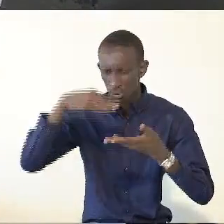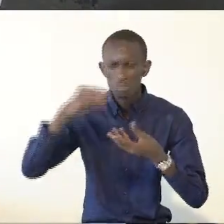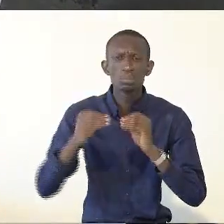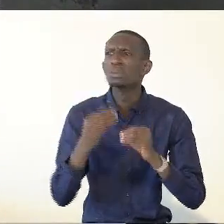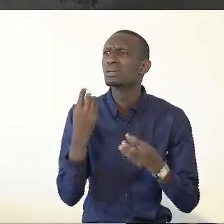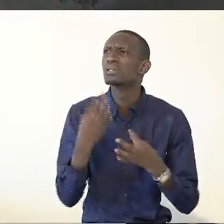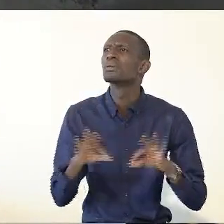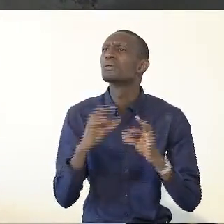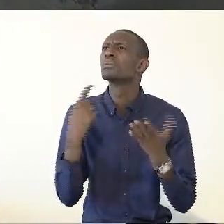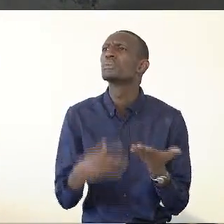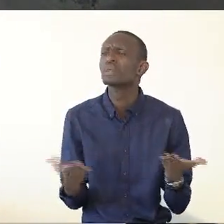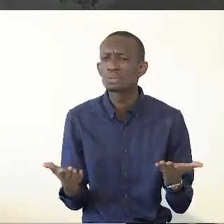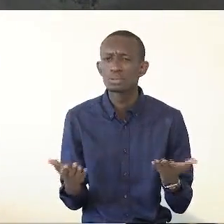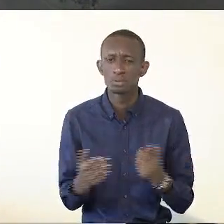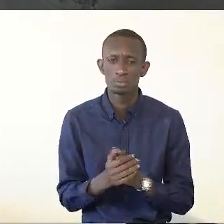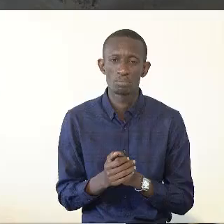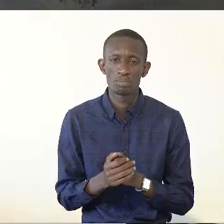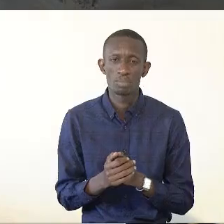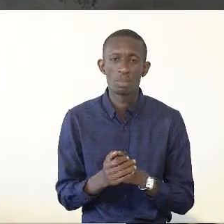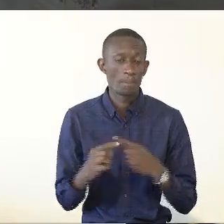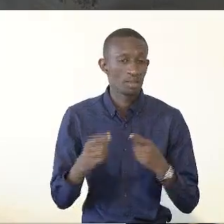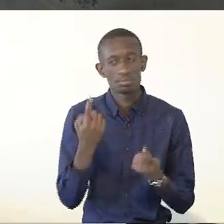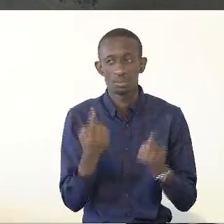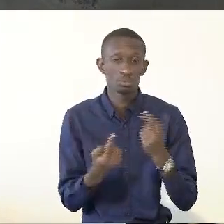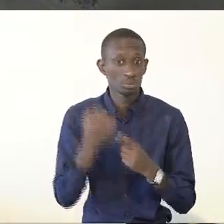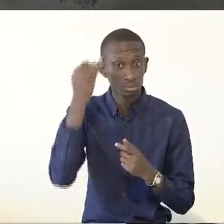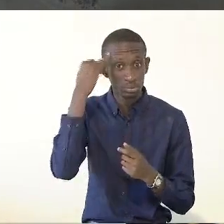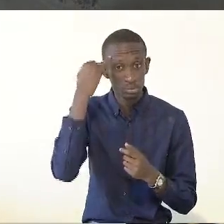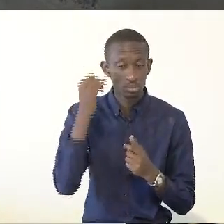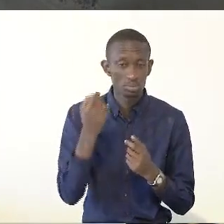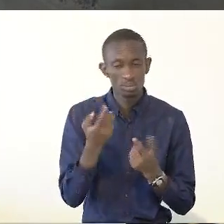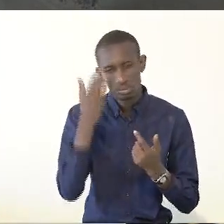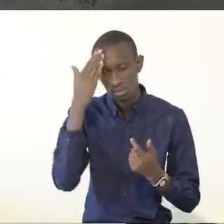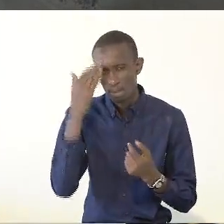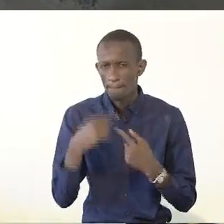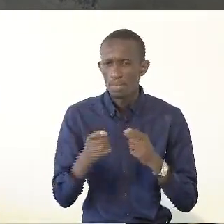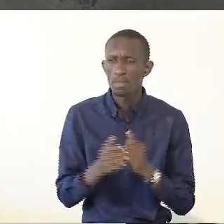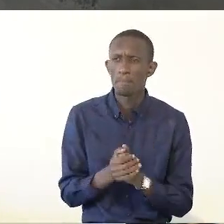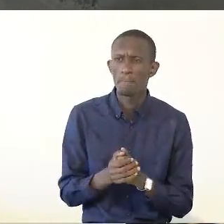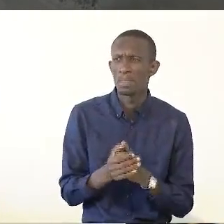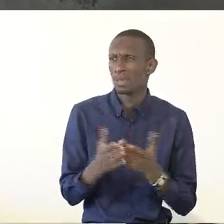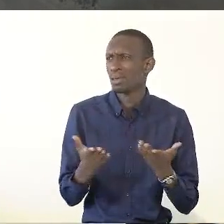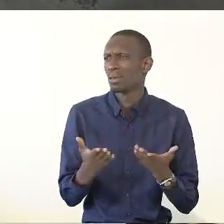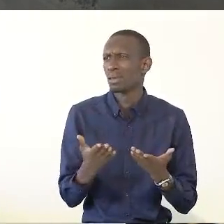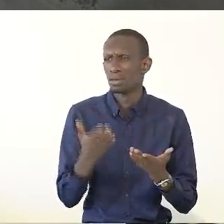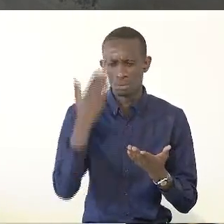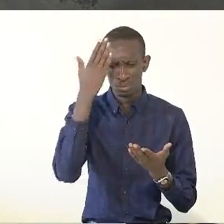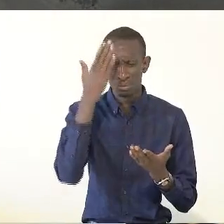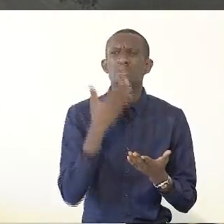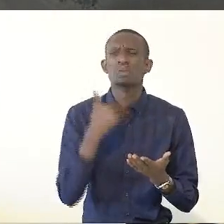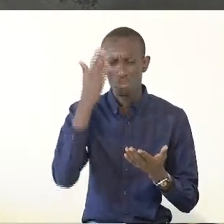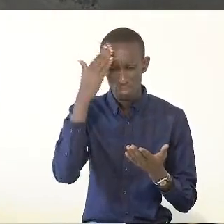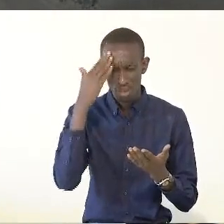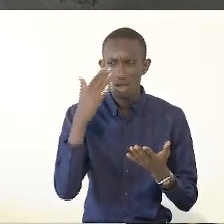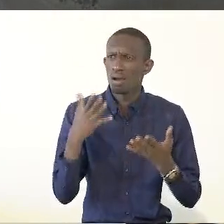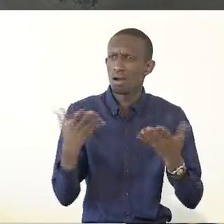different person saying, no, I don't need this because no any way I can apply this in everyday life. But I want you